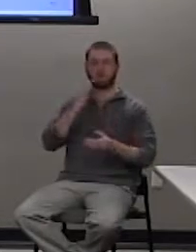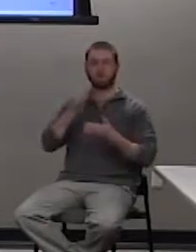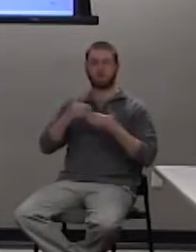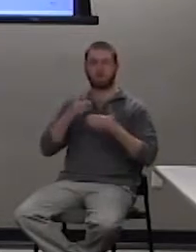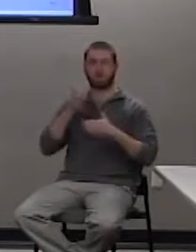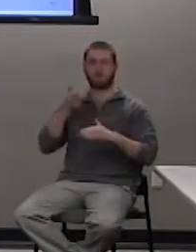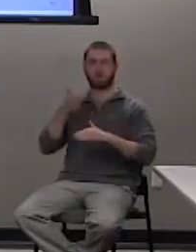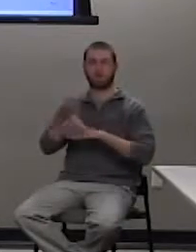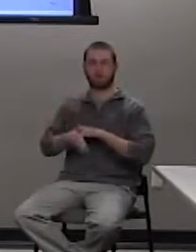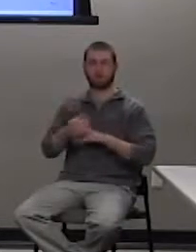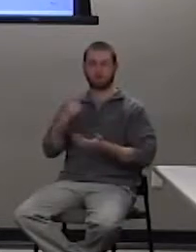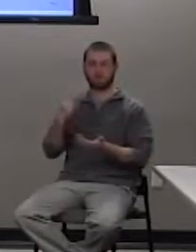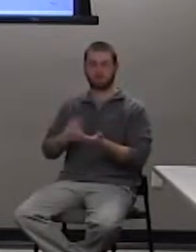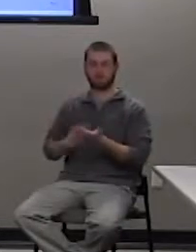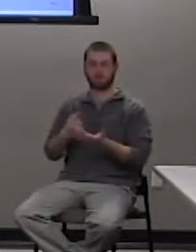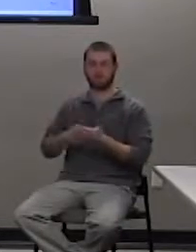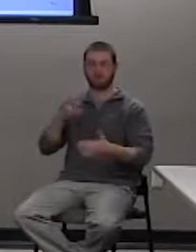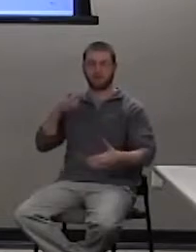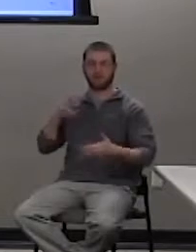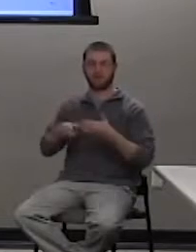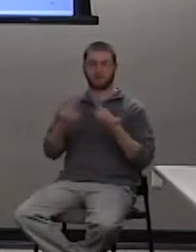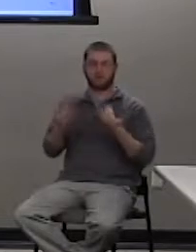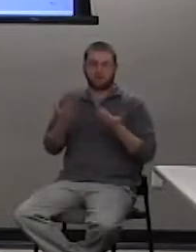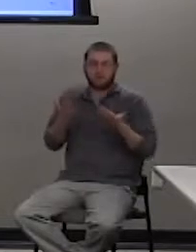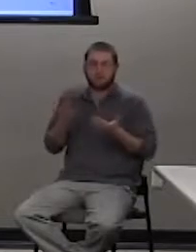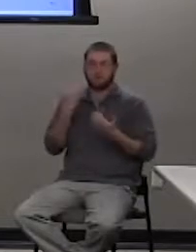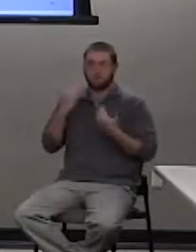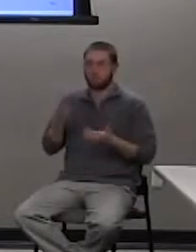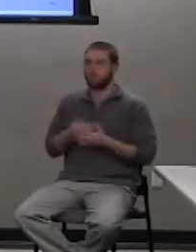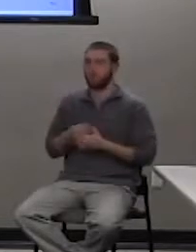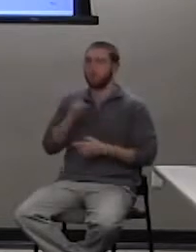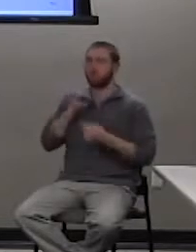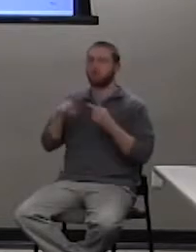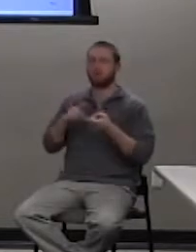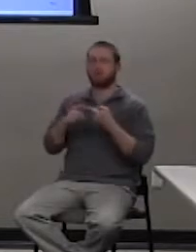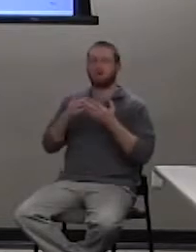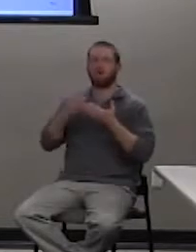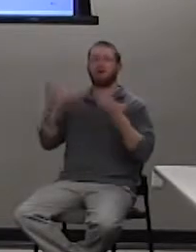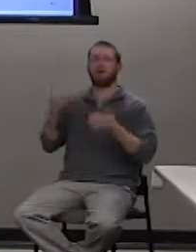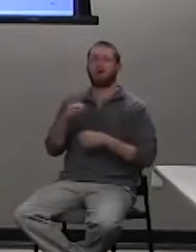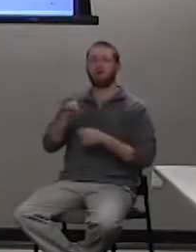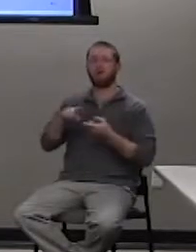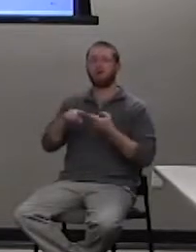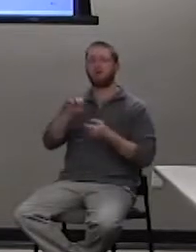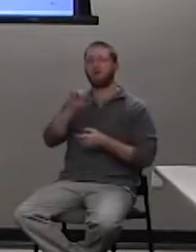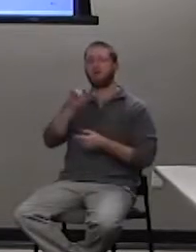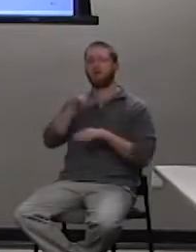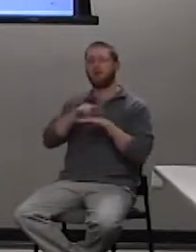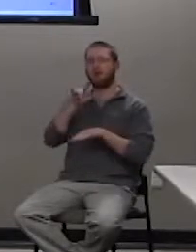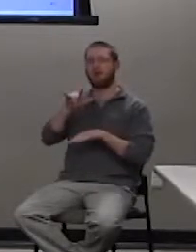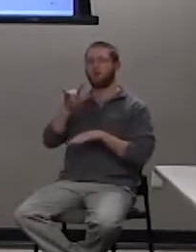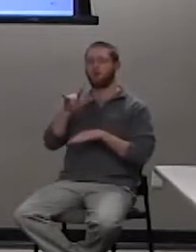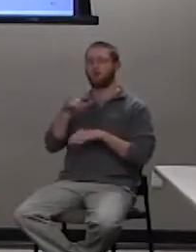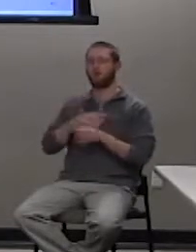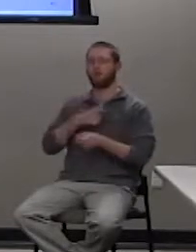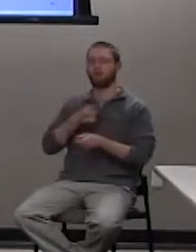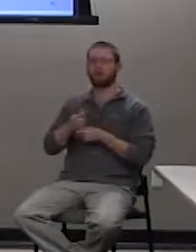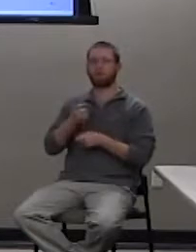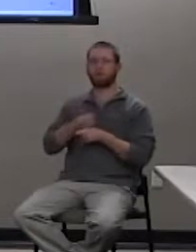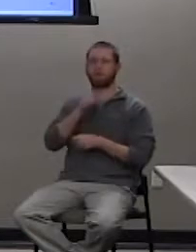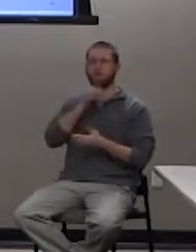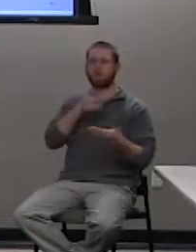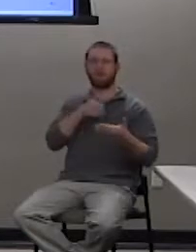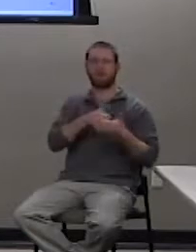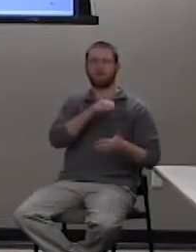past the cutting. Well, you know, we talked a lot about the airport, and I made a little joke. It wasn't meant against Stuart,